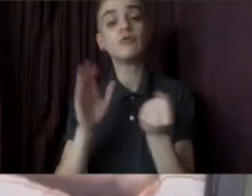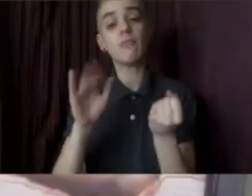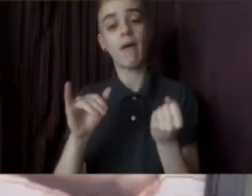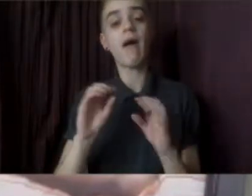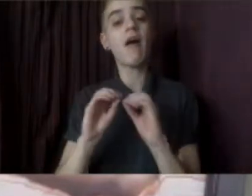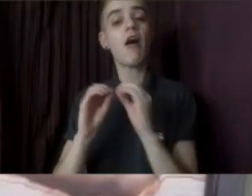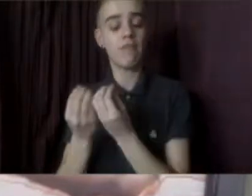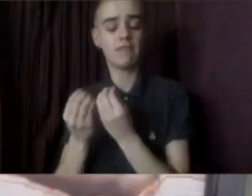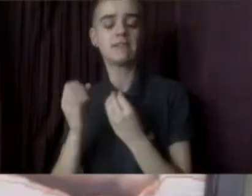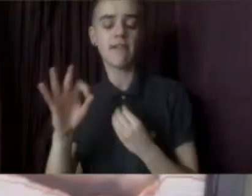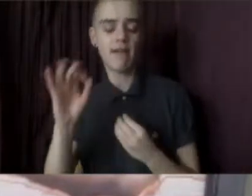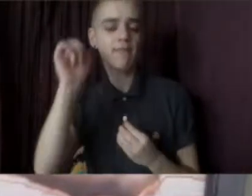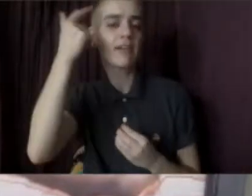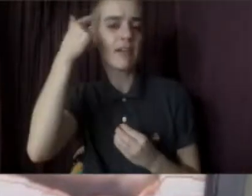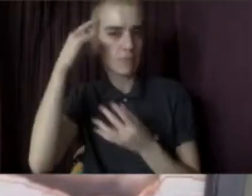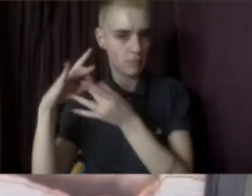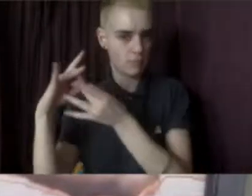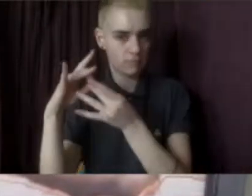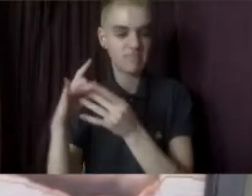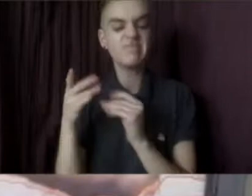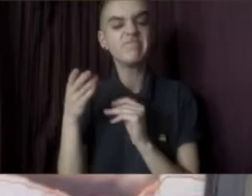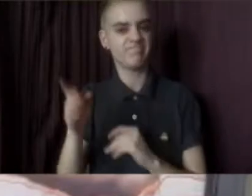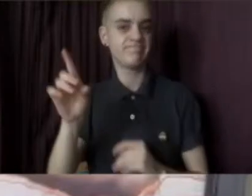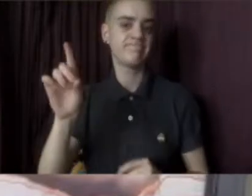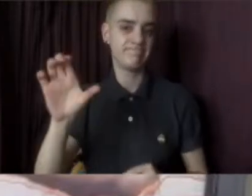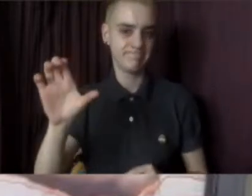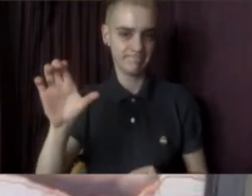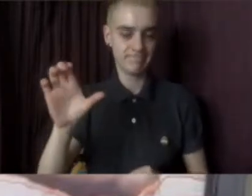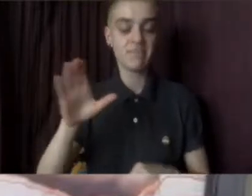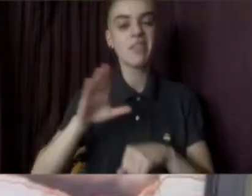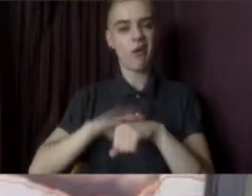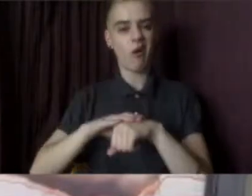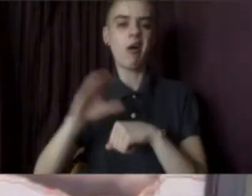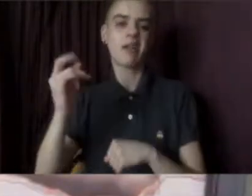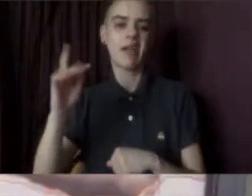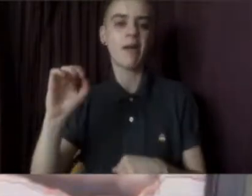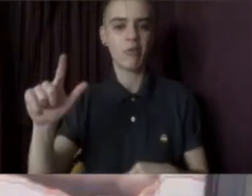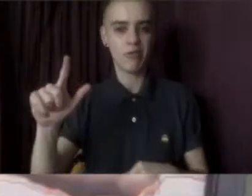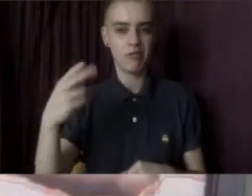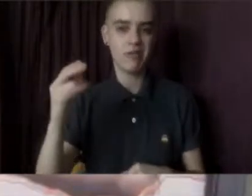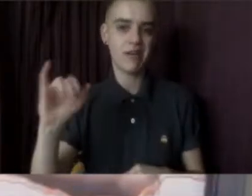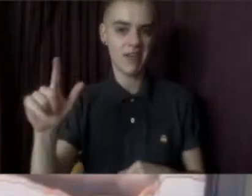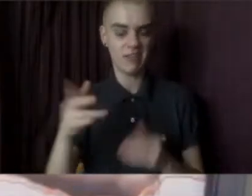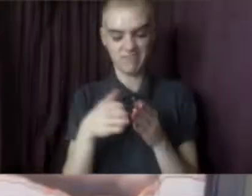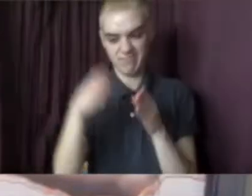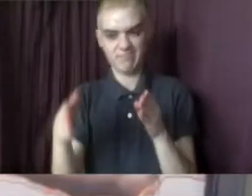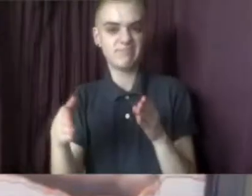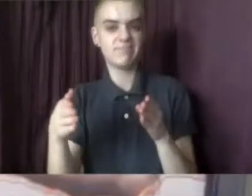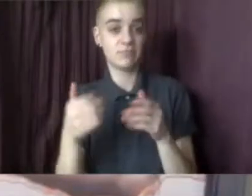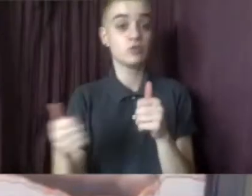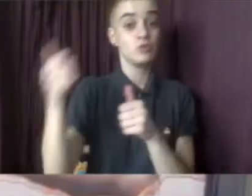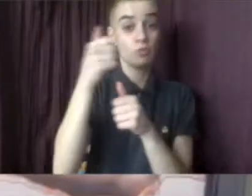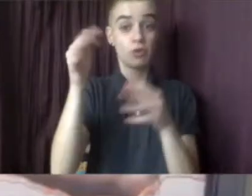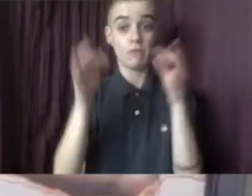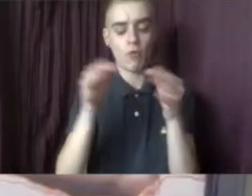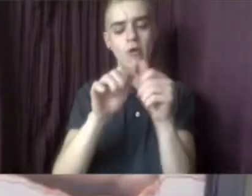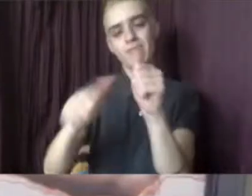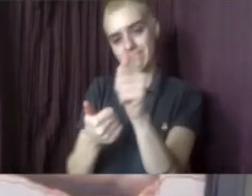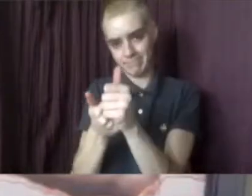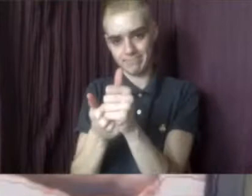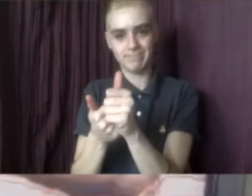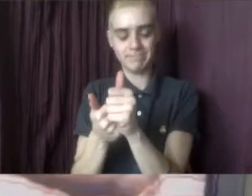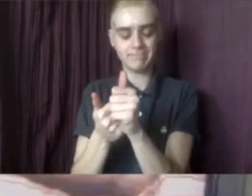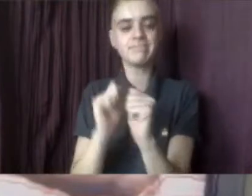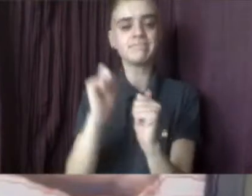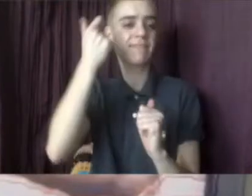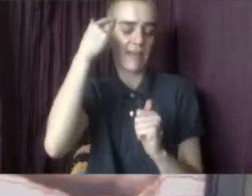my colleague to give his greetings and to serve as moderator for this important panel. I, like the rest of you, have much that we